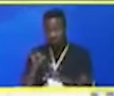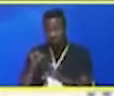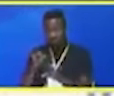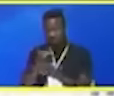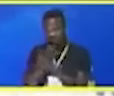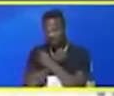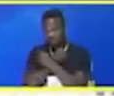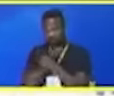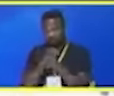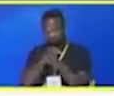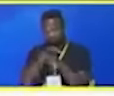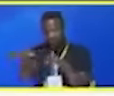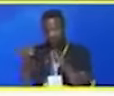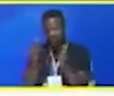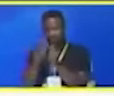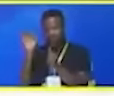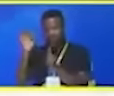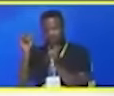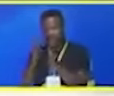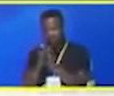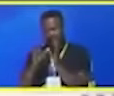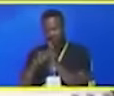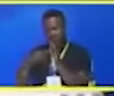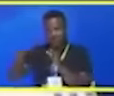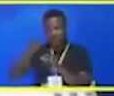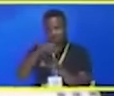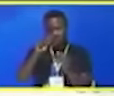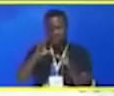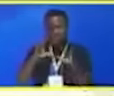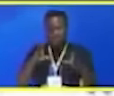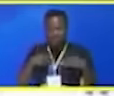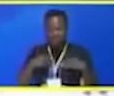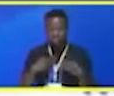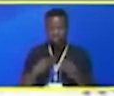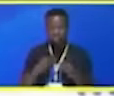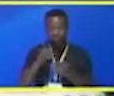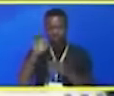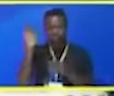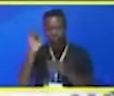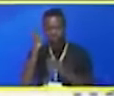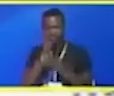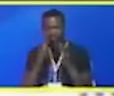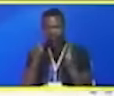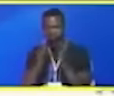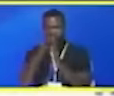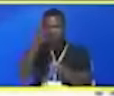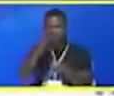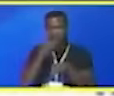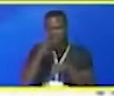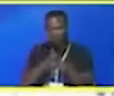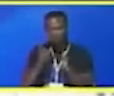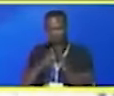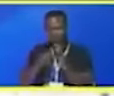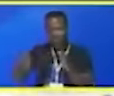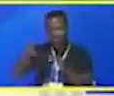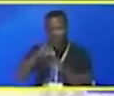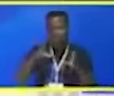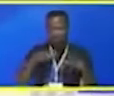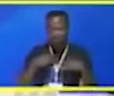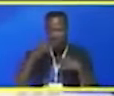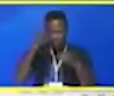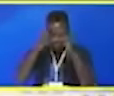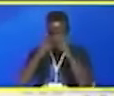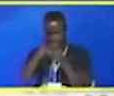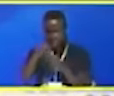love goes together with that teaching and they can absorb it. You will preach something that is hard and yet they receive it because